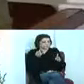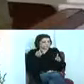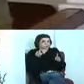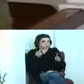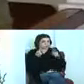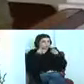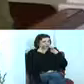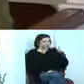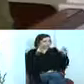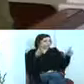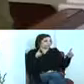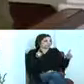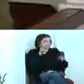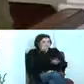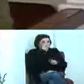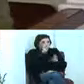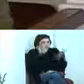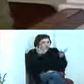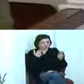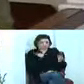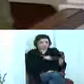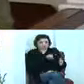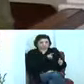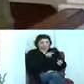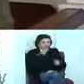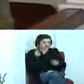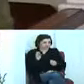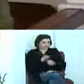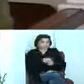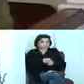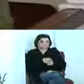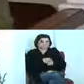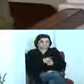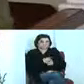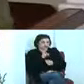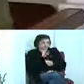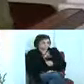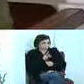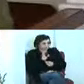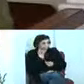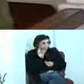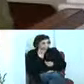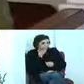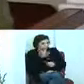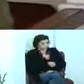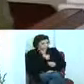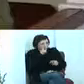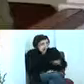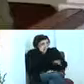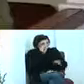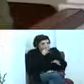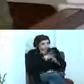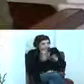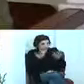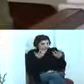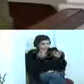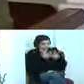God wants us to be. Is our faith in line with our beliefs?